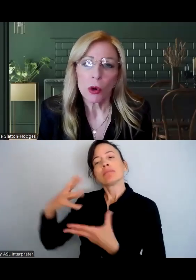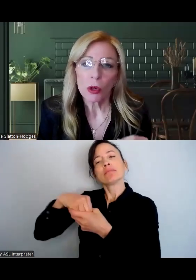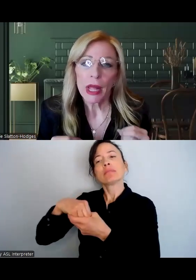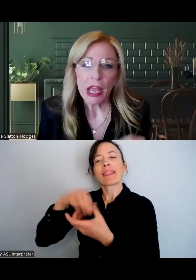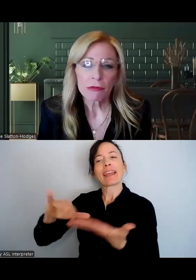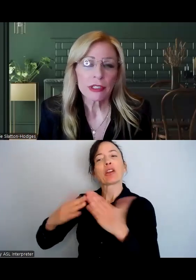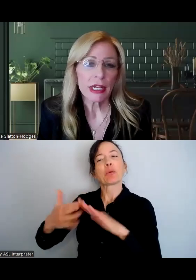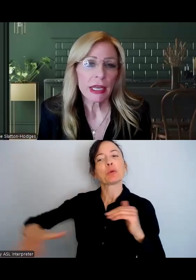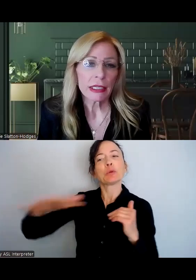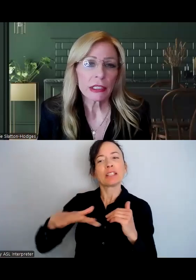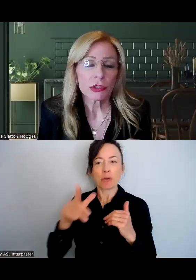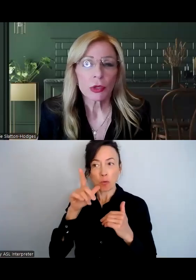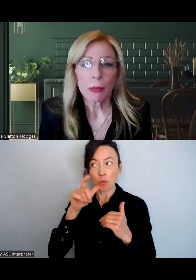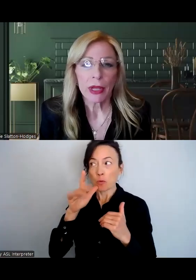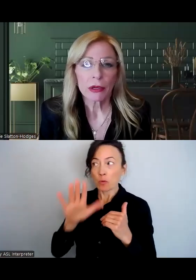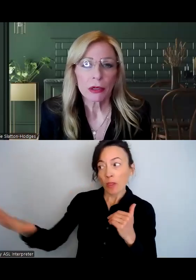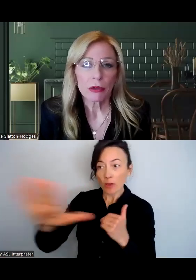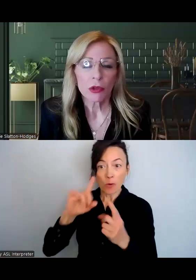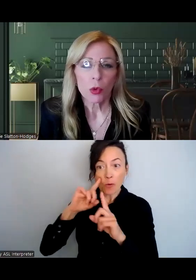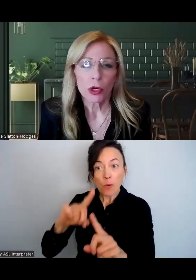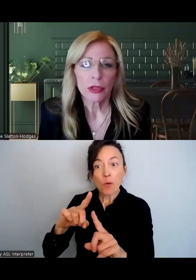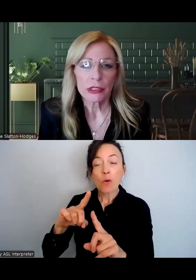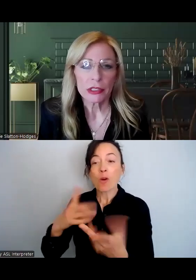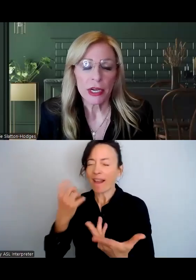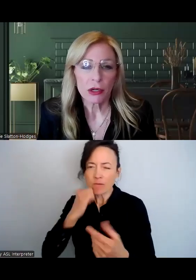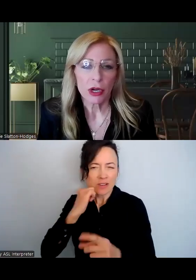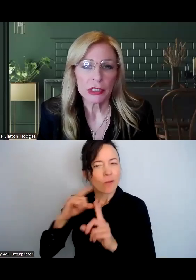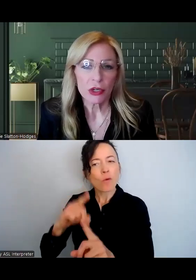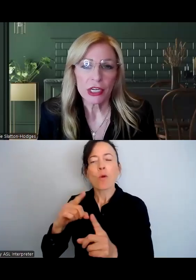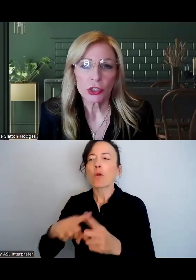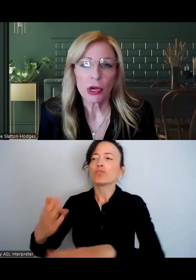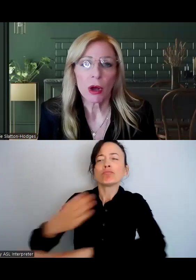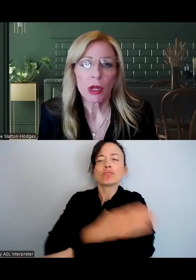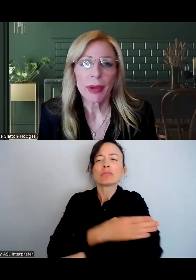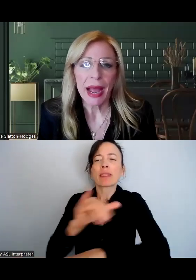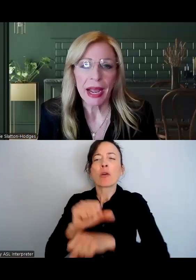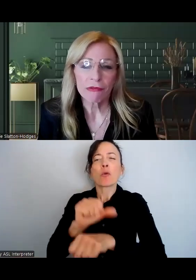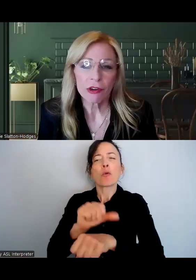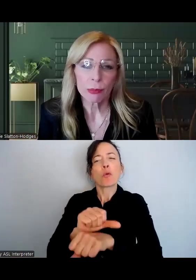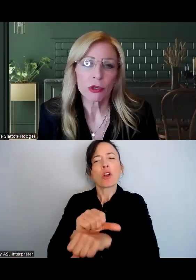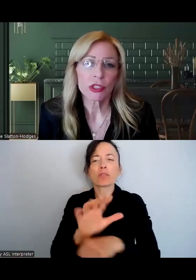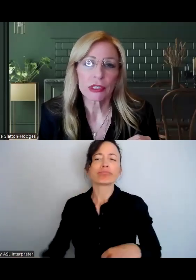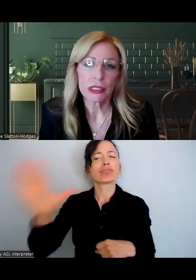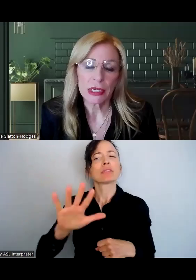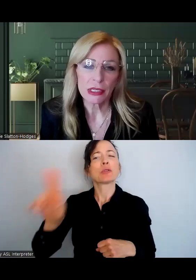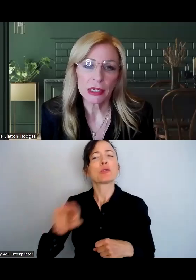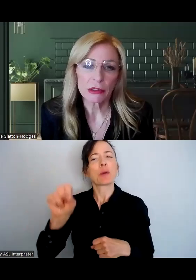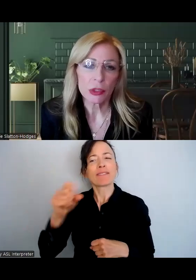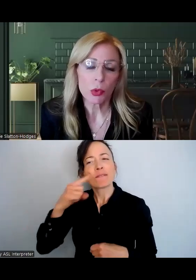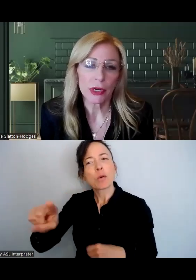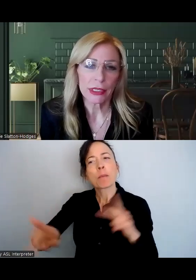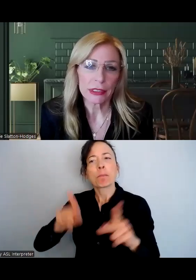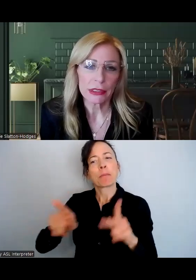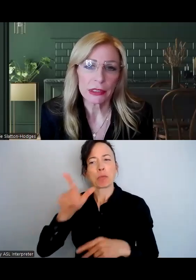whose goal every day is to better the work that is done across our nation on behalf of persons